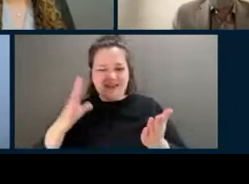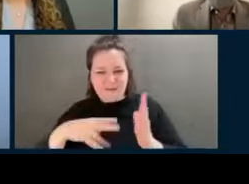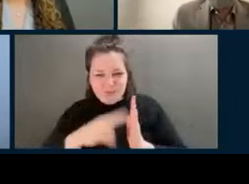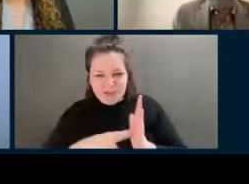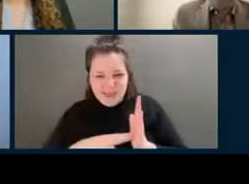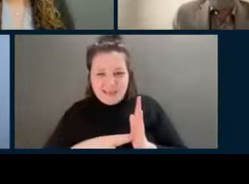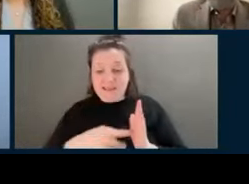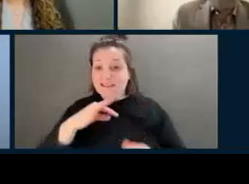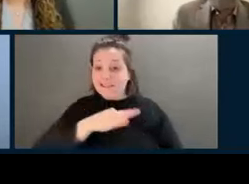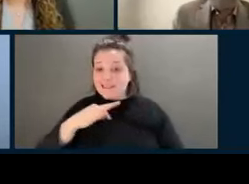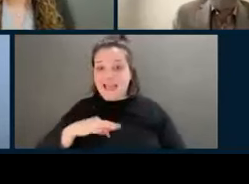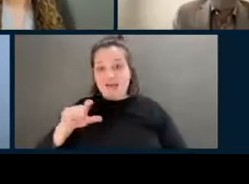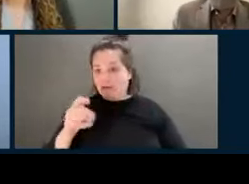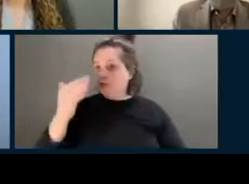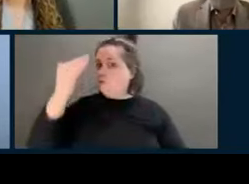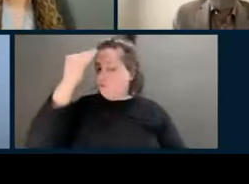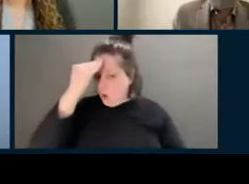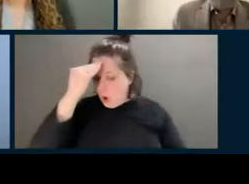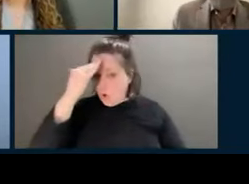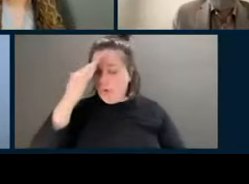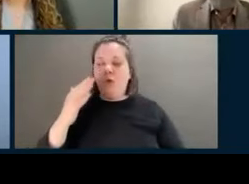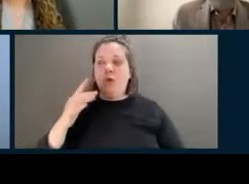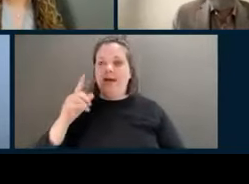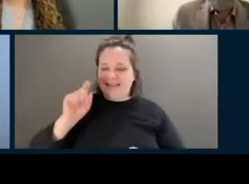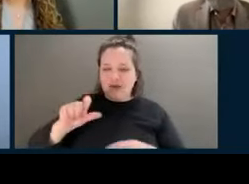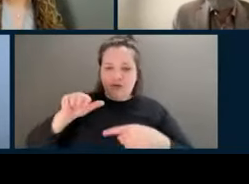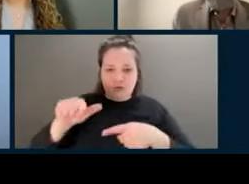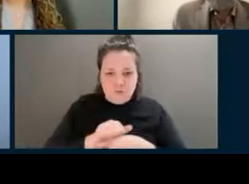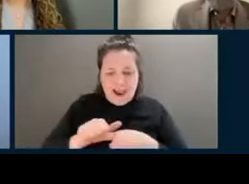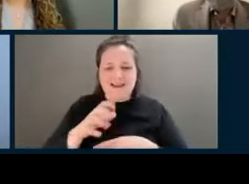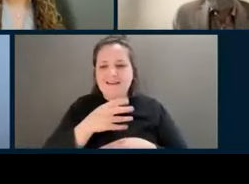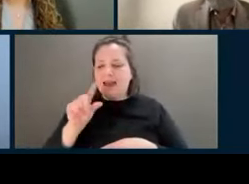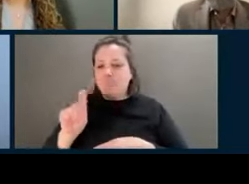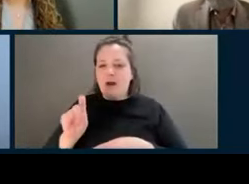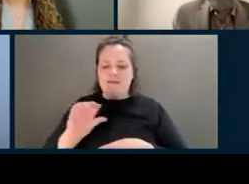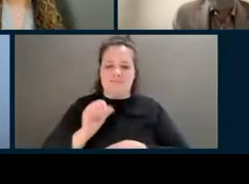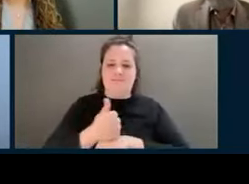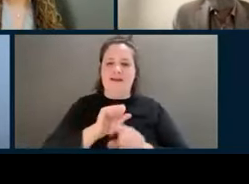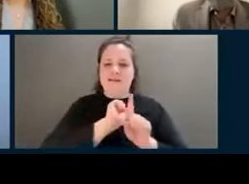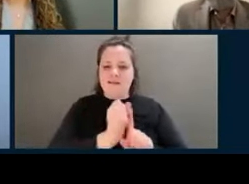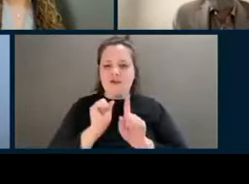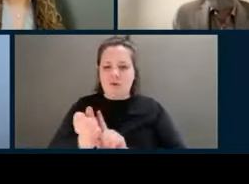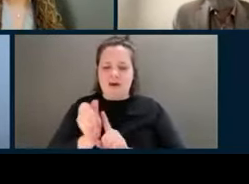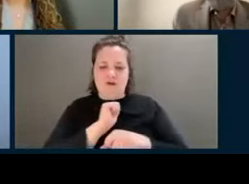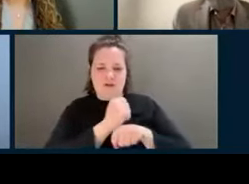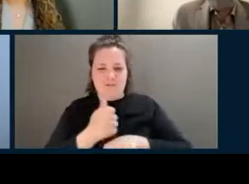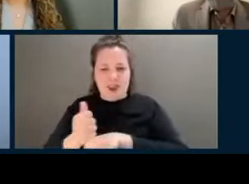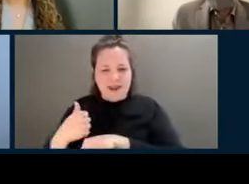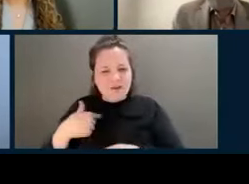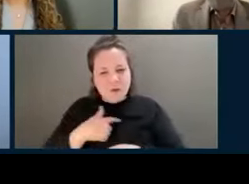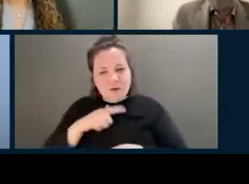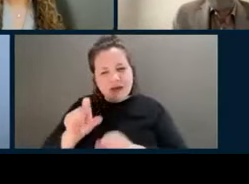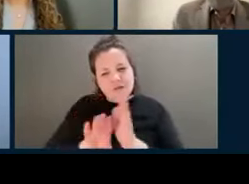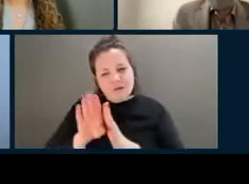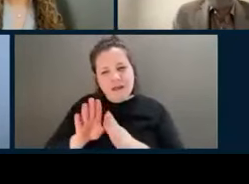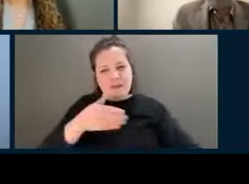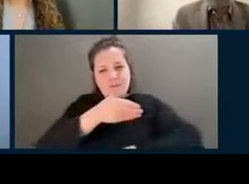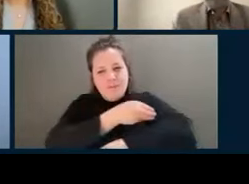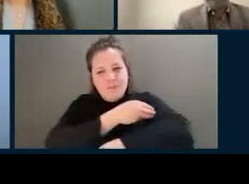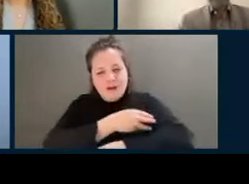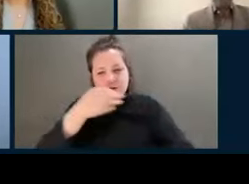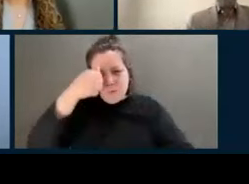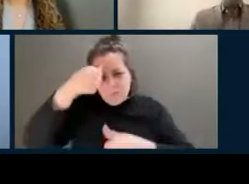what they are. They need to practice them. They need to even be scenario based as well. We need to build what I call muscle memory, and we need to run